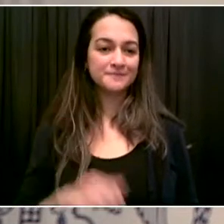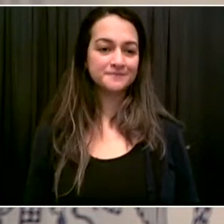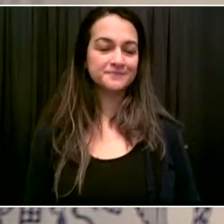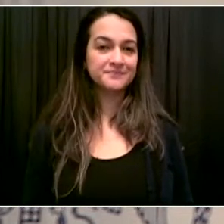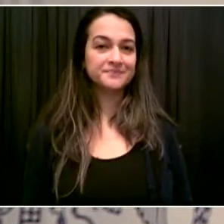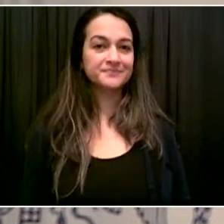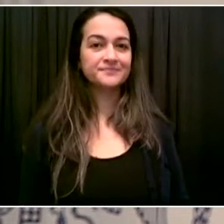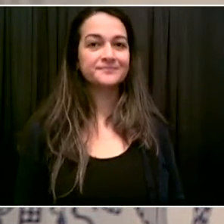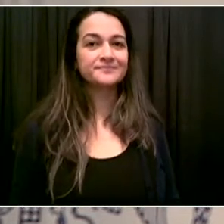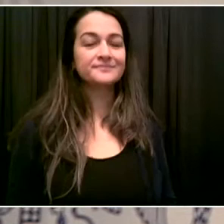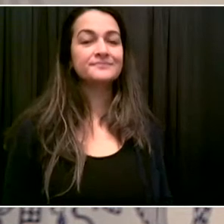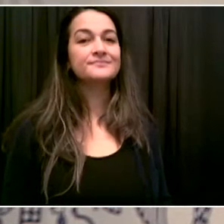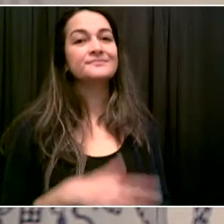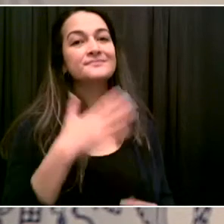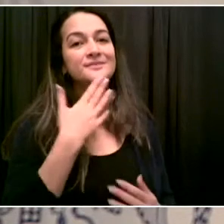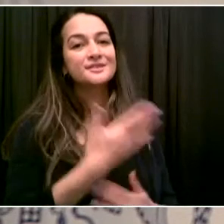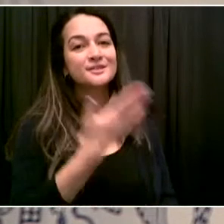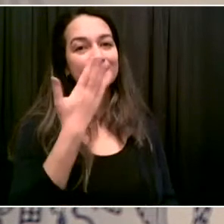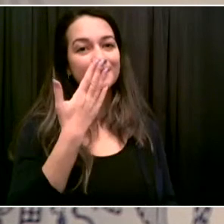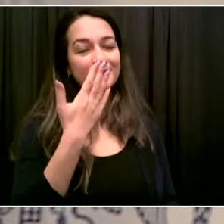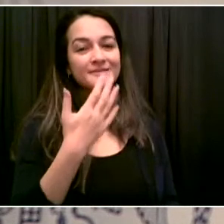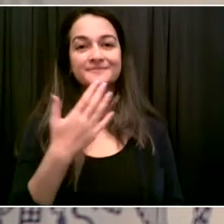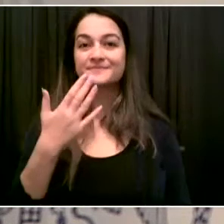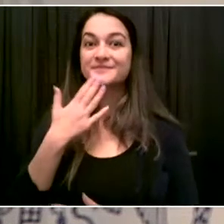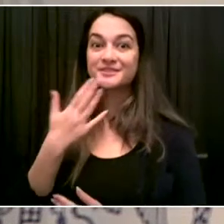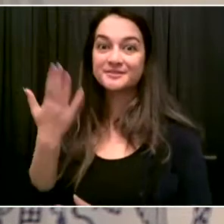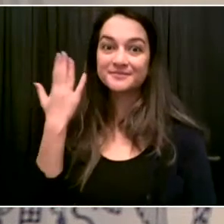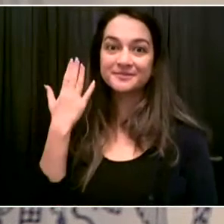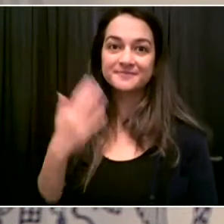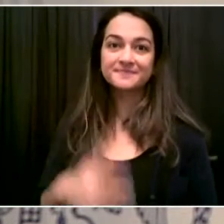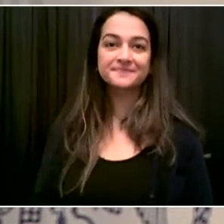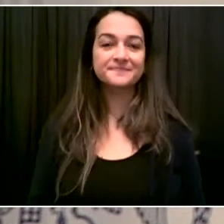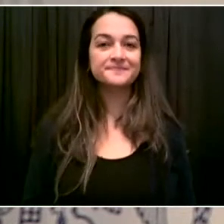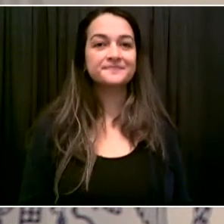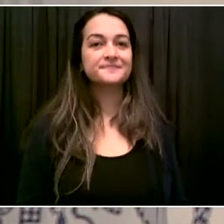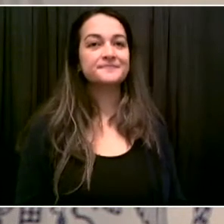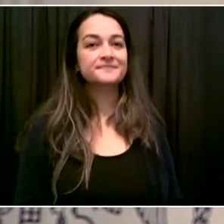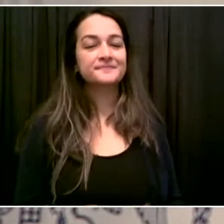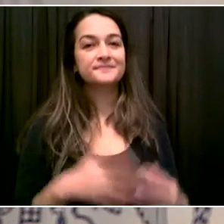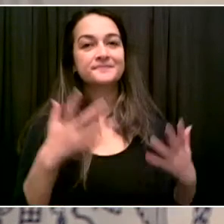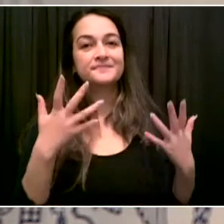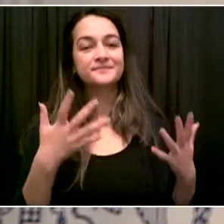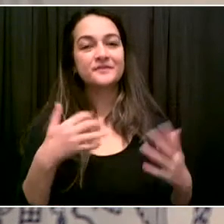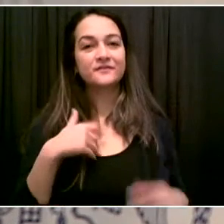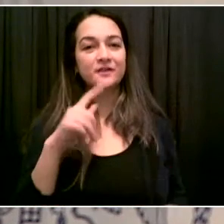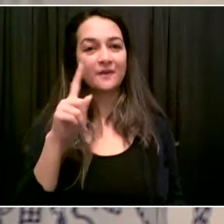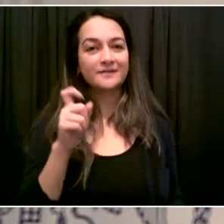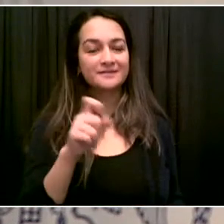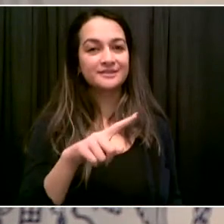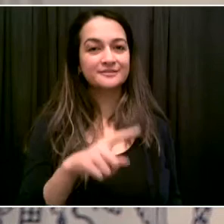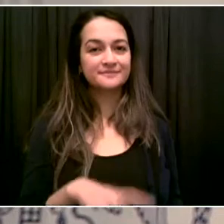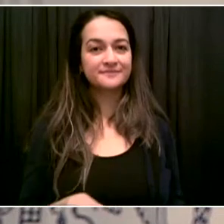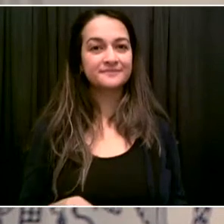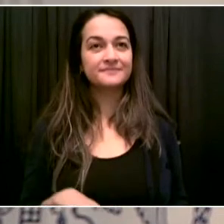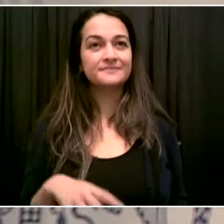Good. You know that this is a topic I've asked a lot about, so I'm glad to get some updates on it today. Yes, Kevin, you have been a picture of